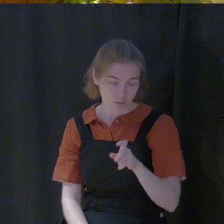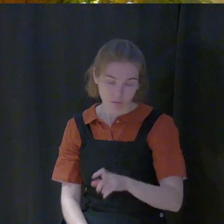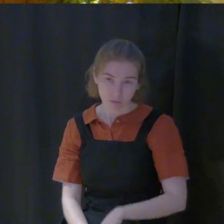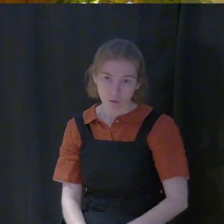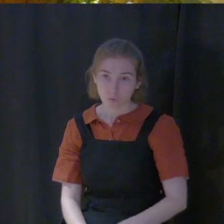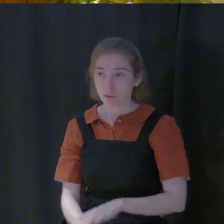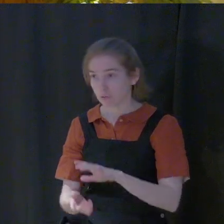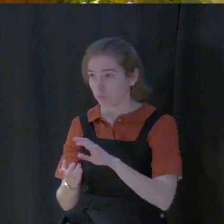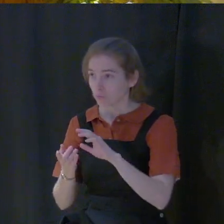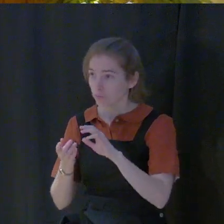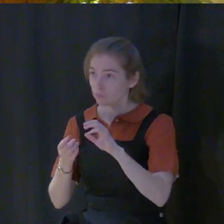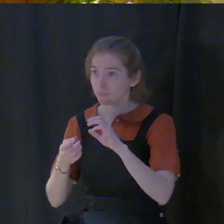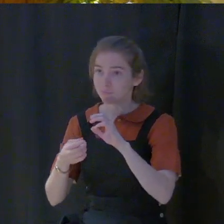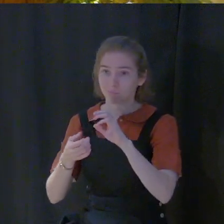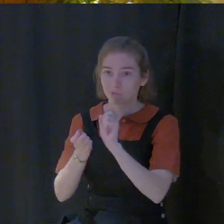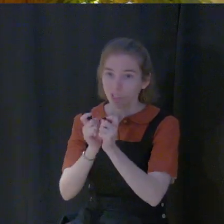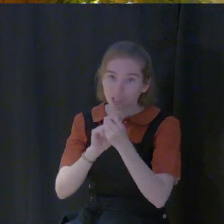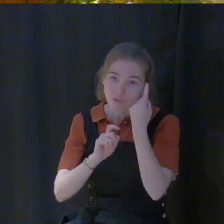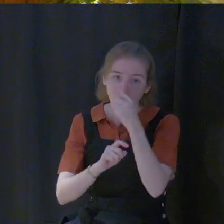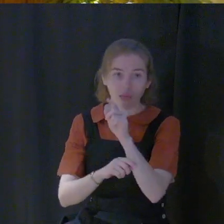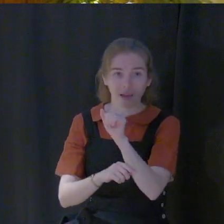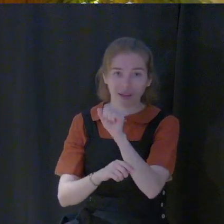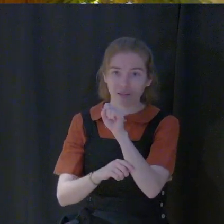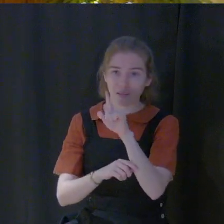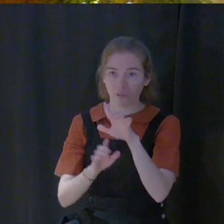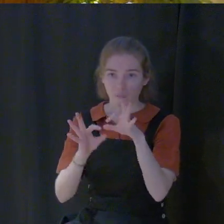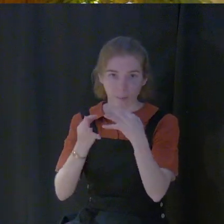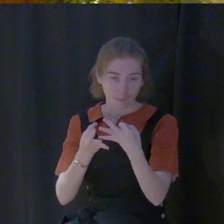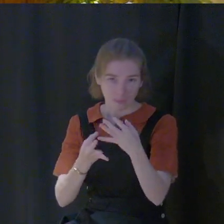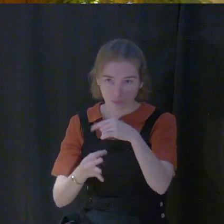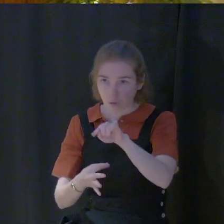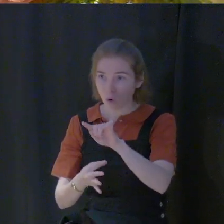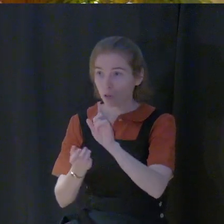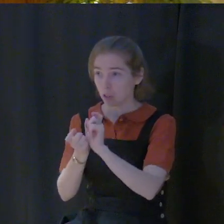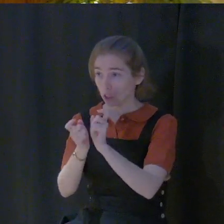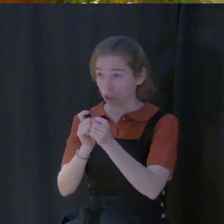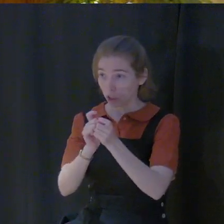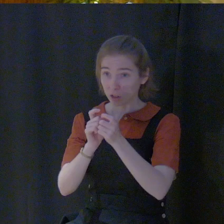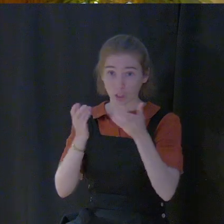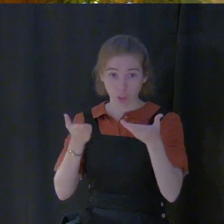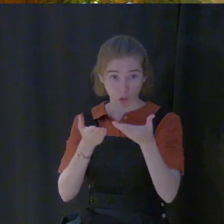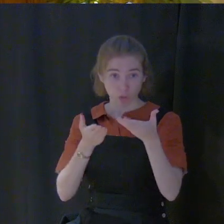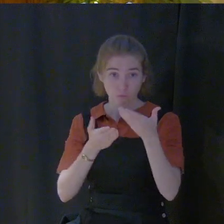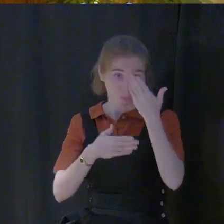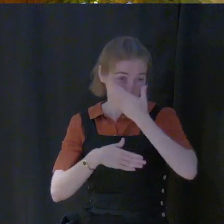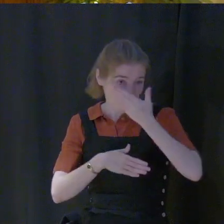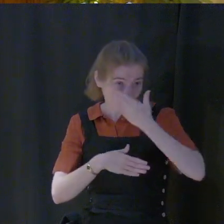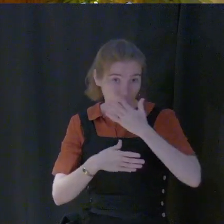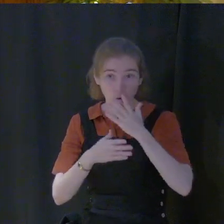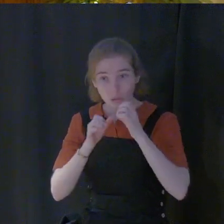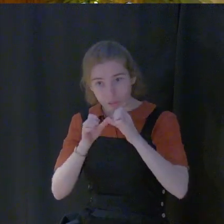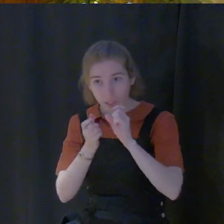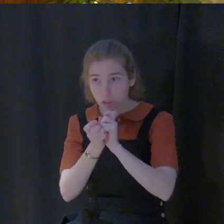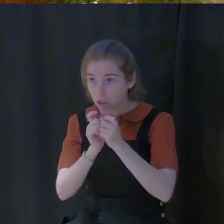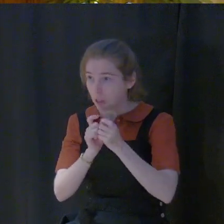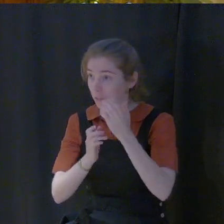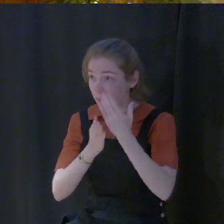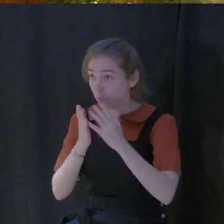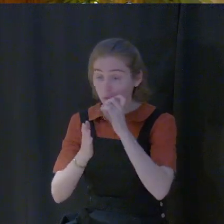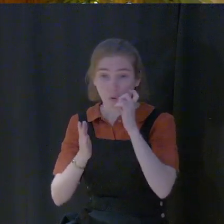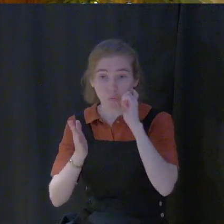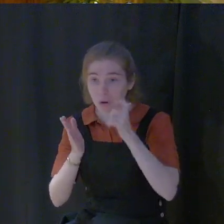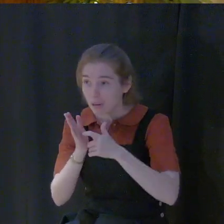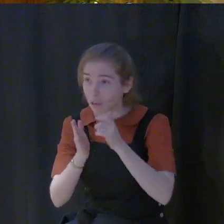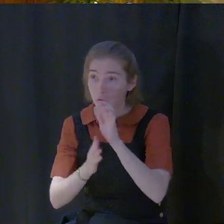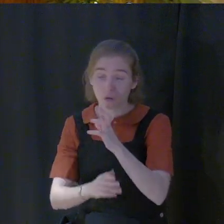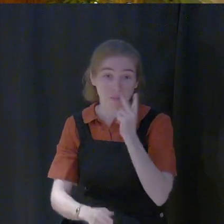We've adapted for our ASL family. We've made changes up here. We continue to make changes, something you don't even recognize